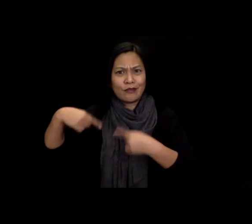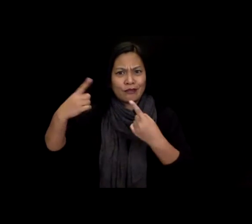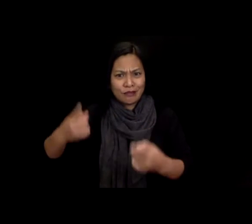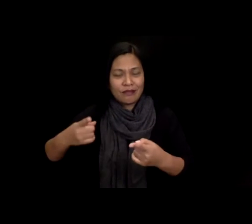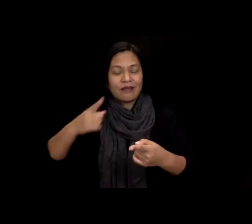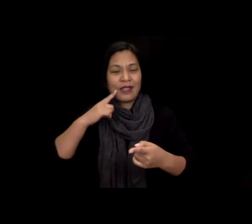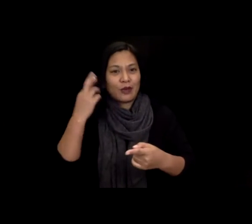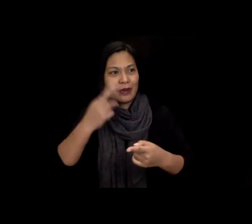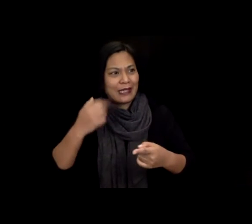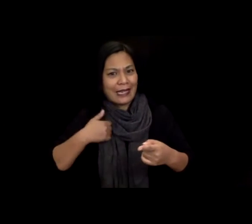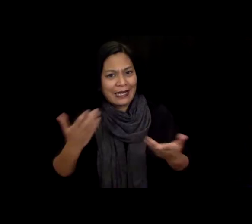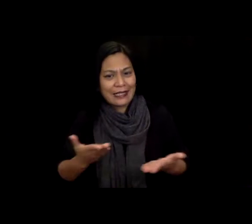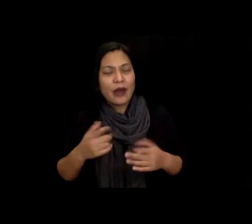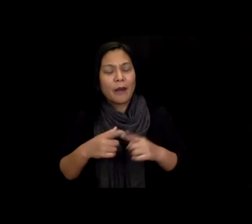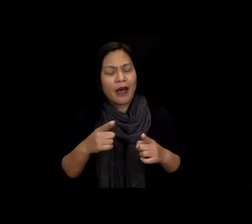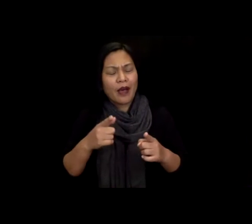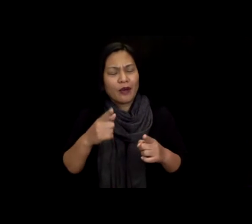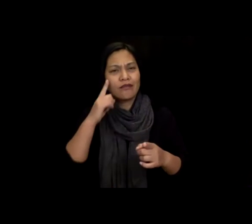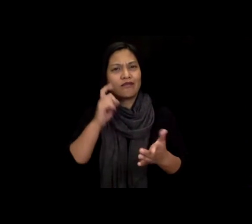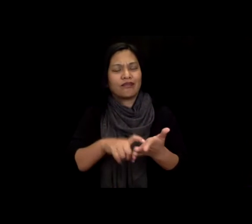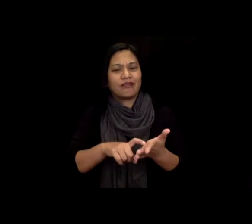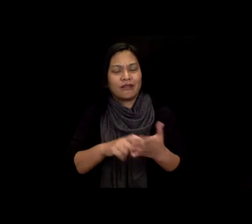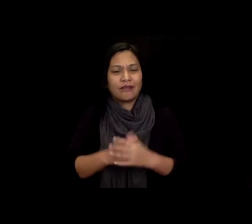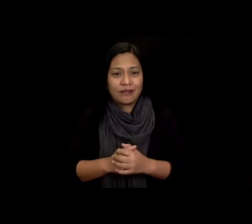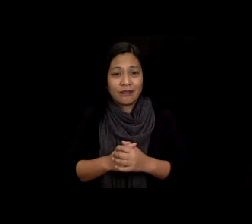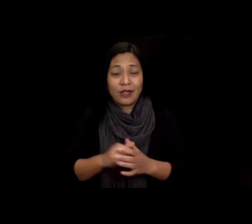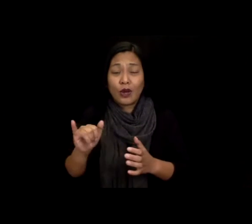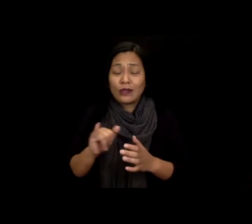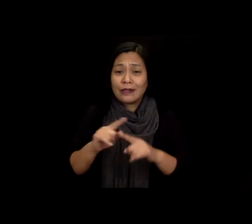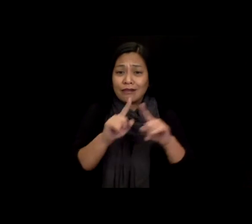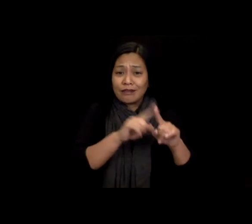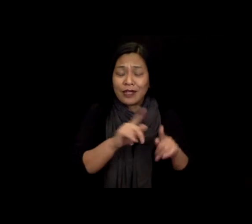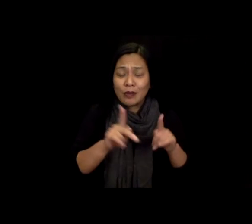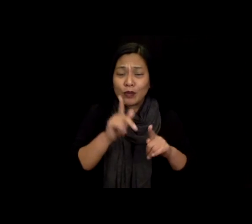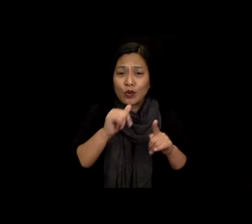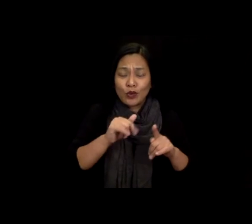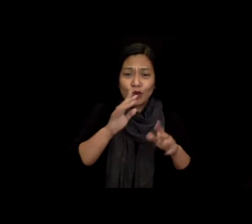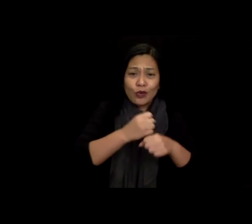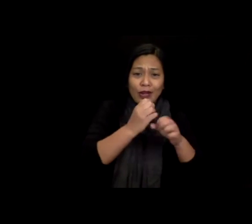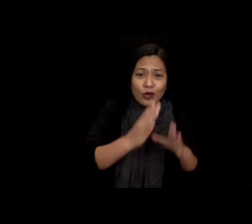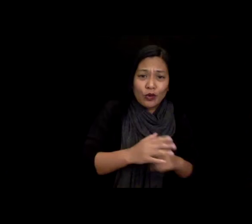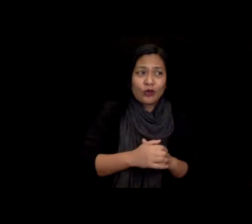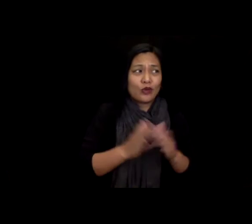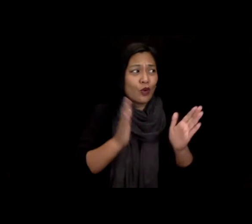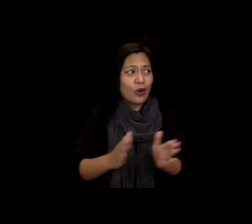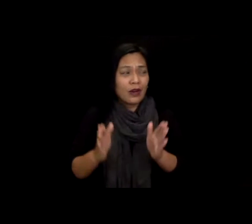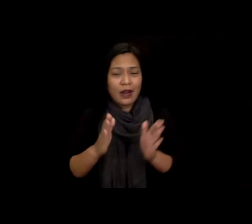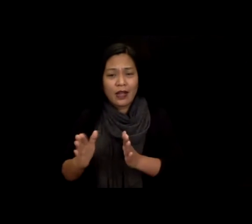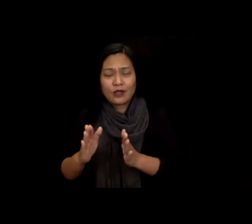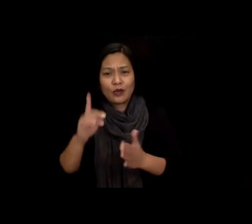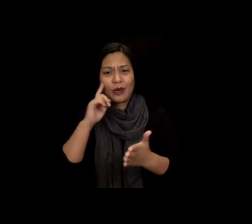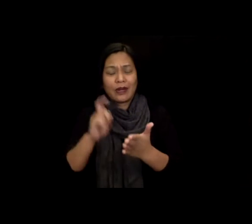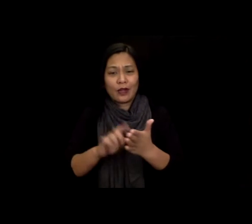upheaval and need. We honor the longstanding work of organizers, creatives, and communities that